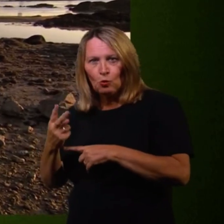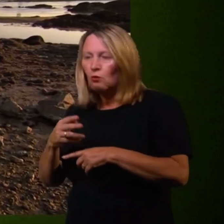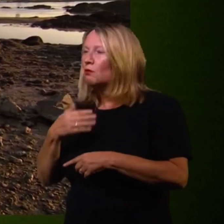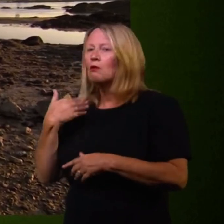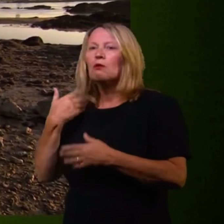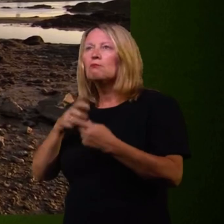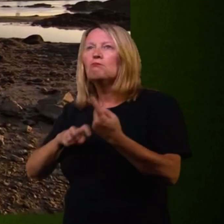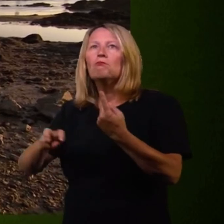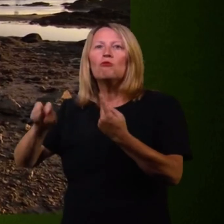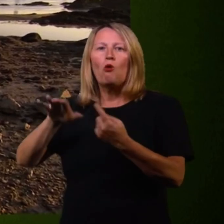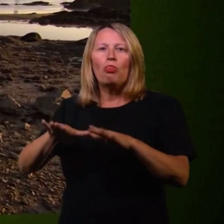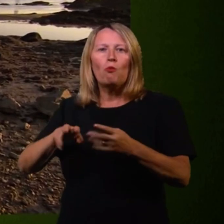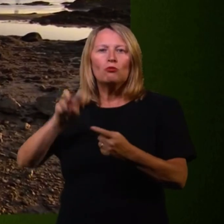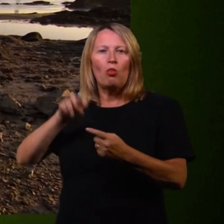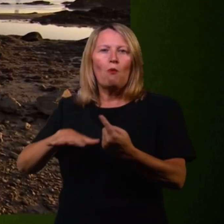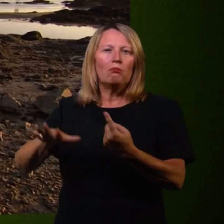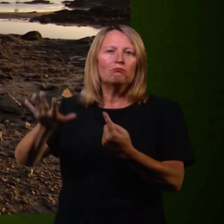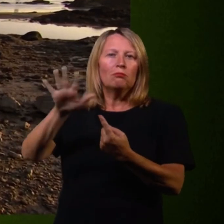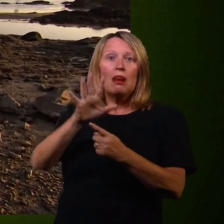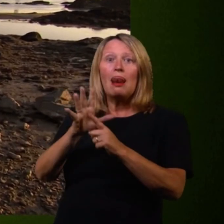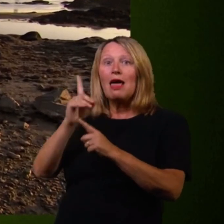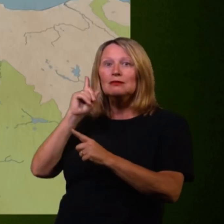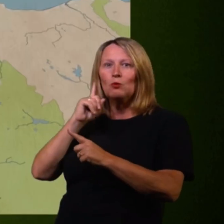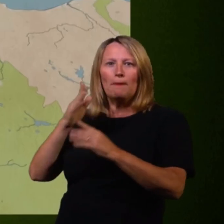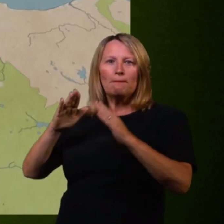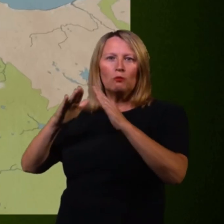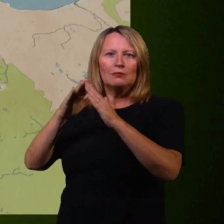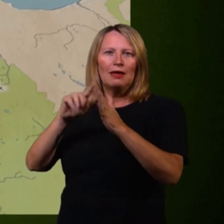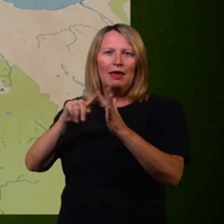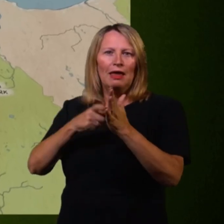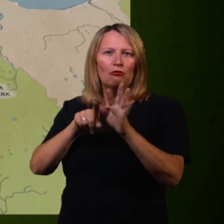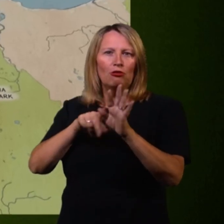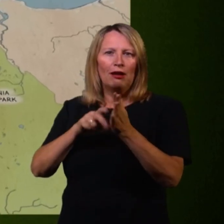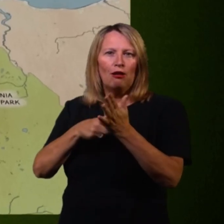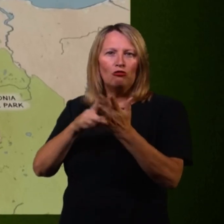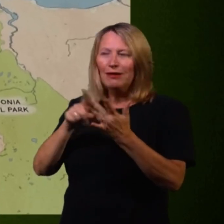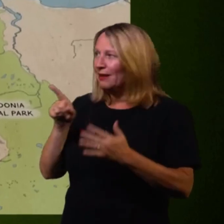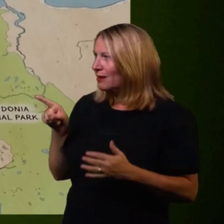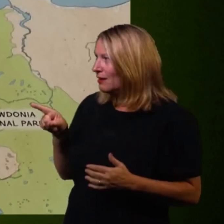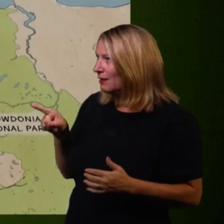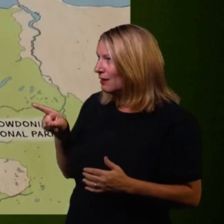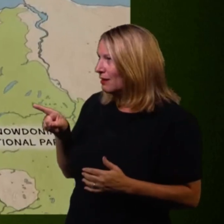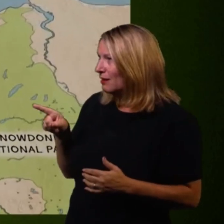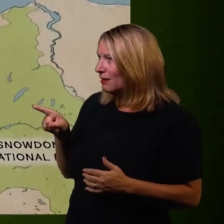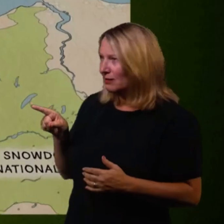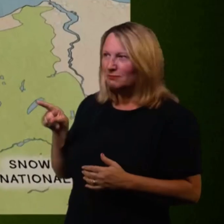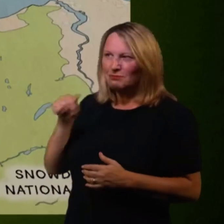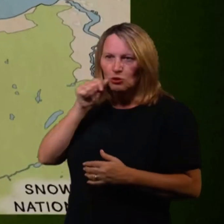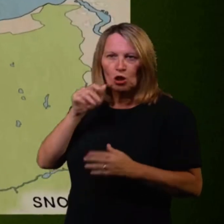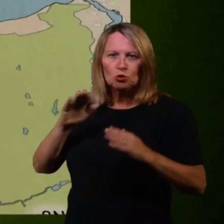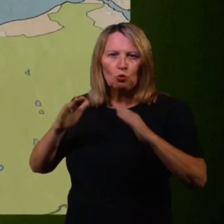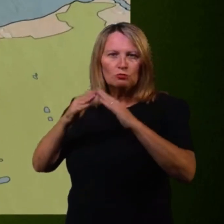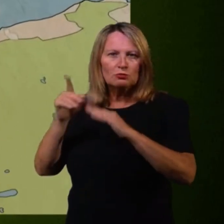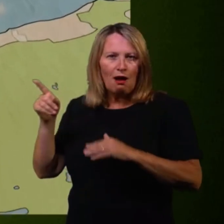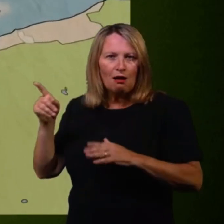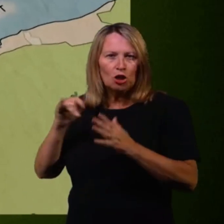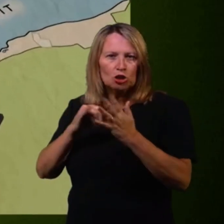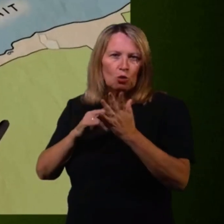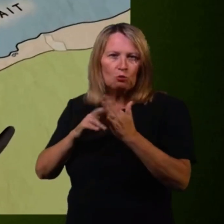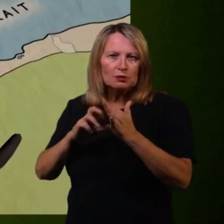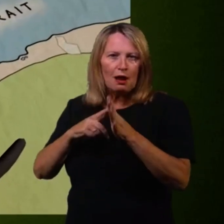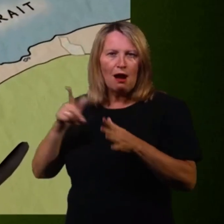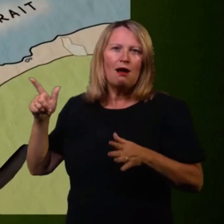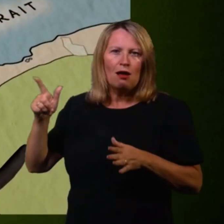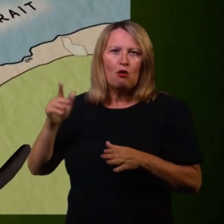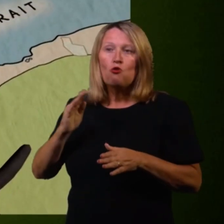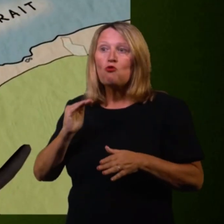our tour of North Wales. Last week, we were up in the mountains of Eryri, what you might know as Snowdonia. And we headed north